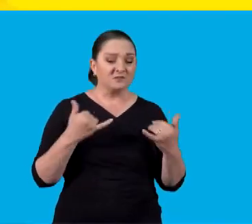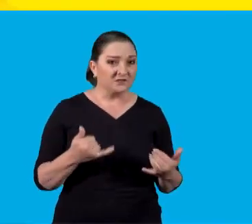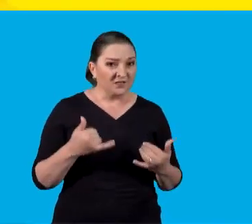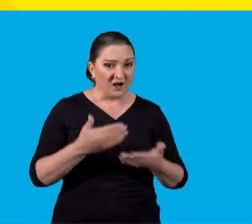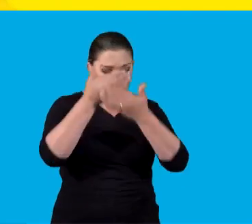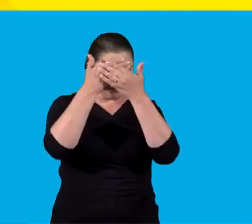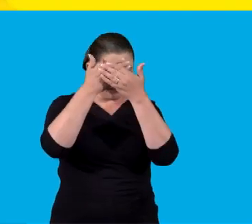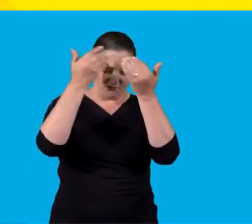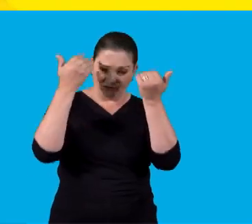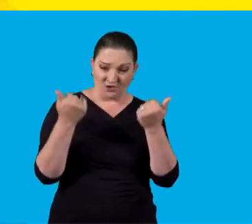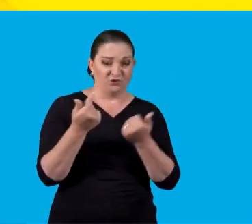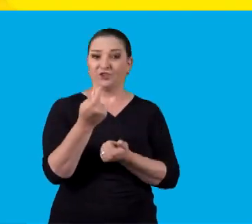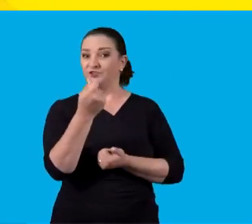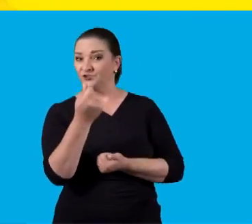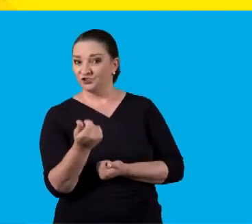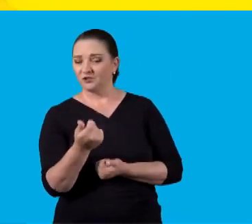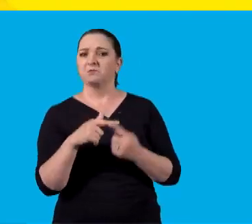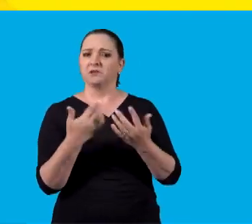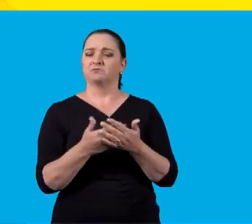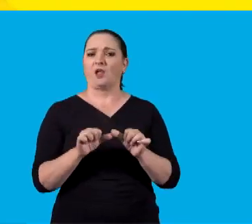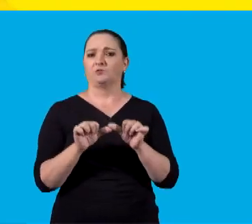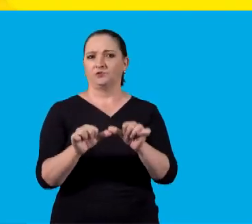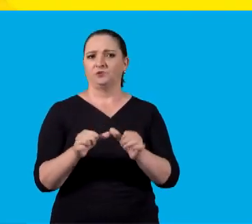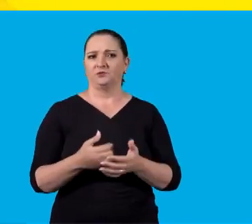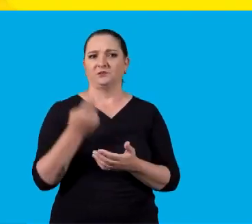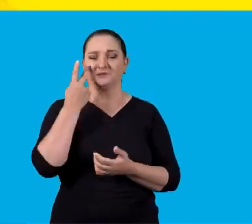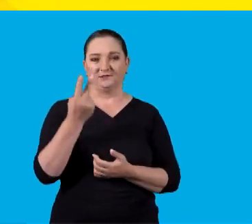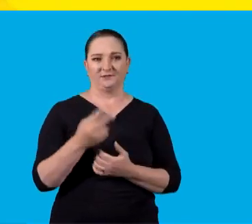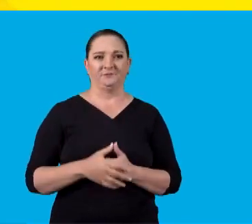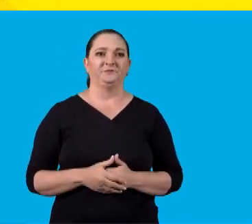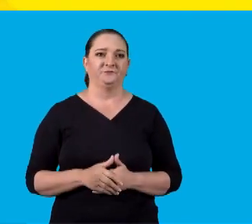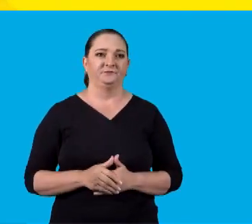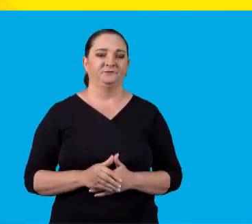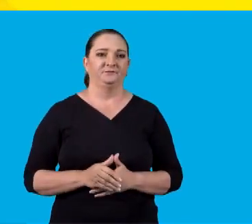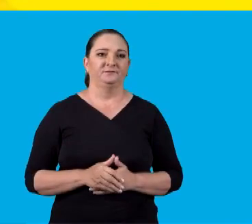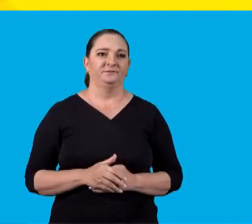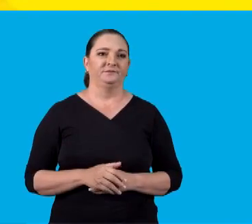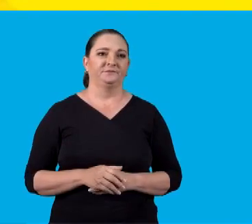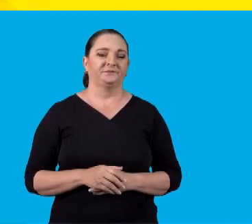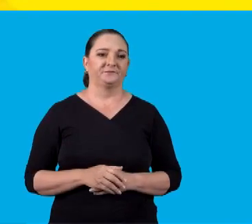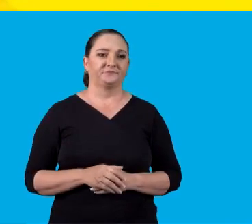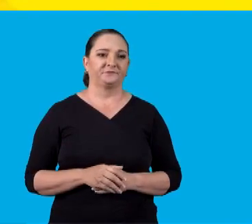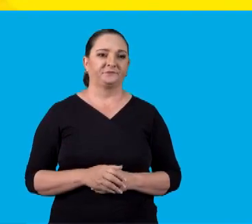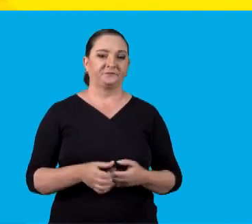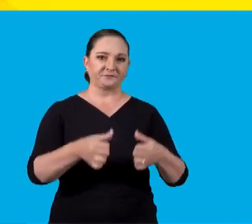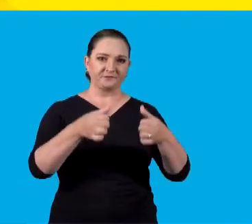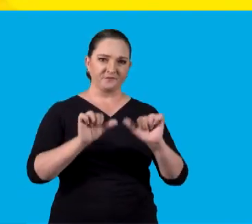the amount at which we issued these shares at. But let's continue, and then we'll see how we're going to get that figure. Then we are